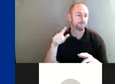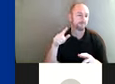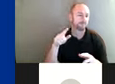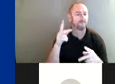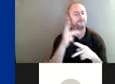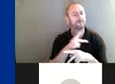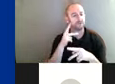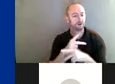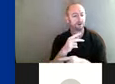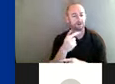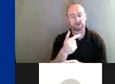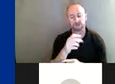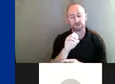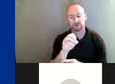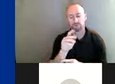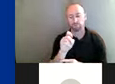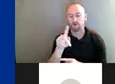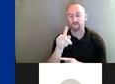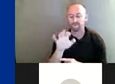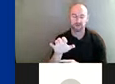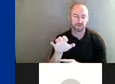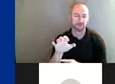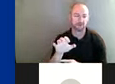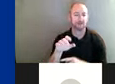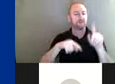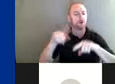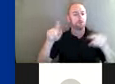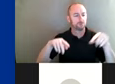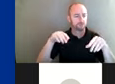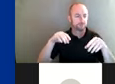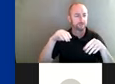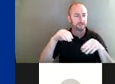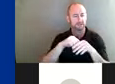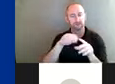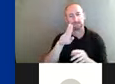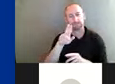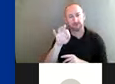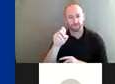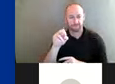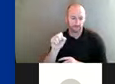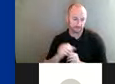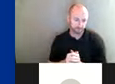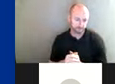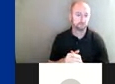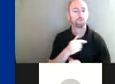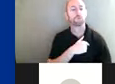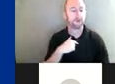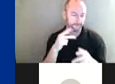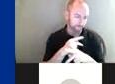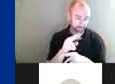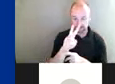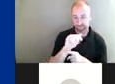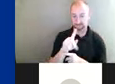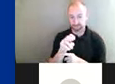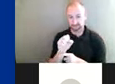geomorphic statistical variables from those buffers. We extracted values from